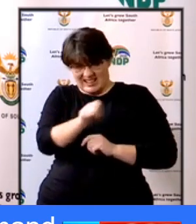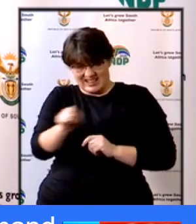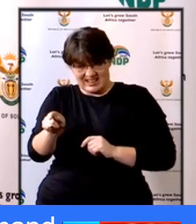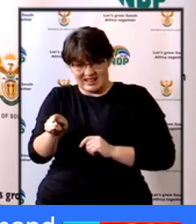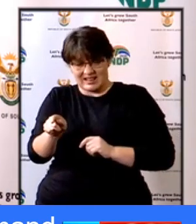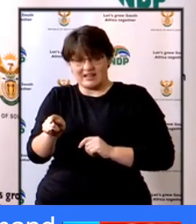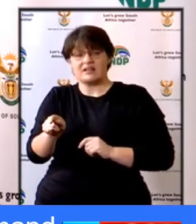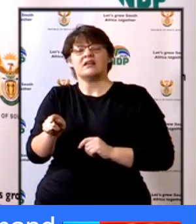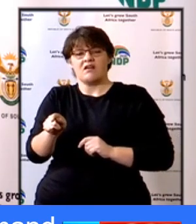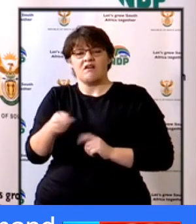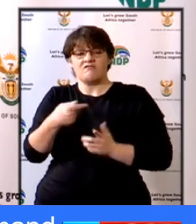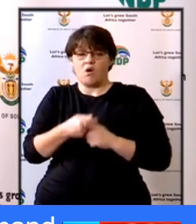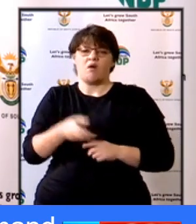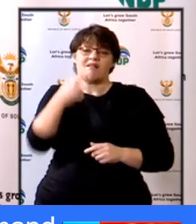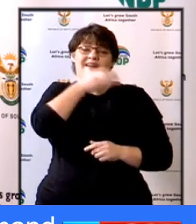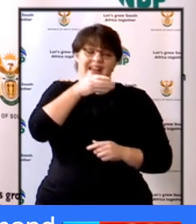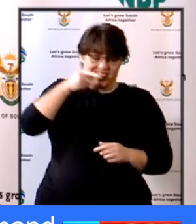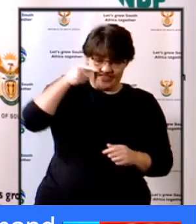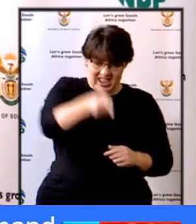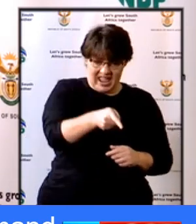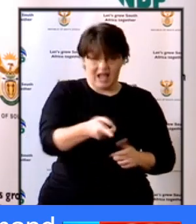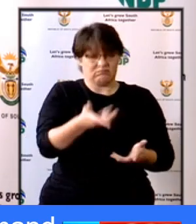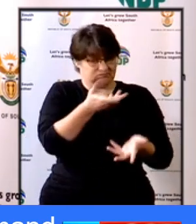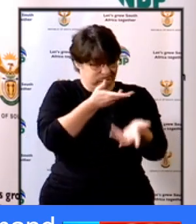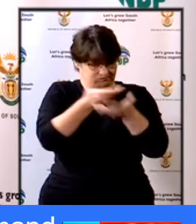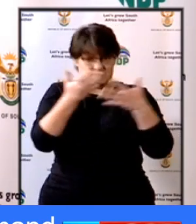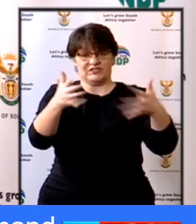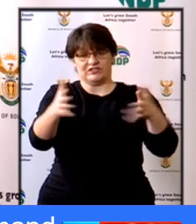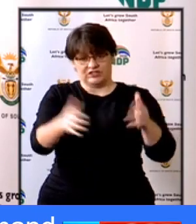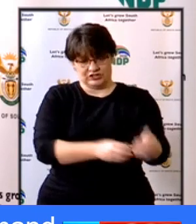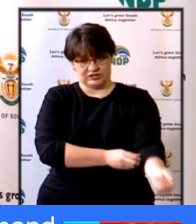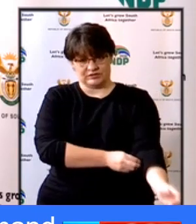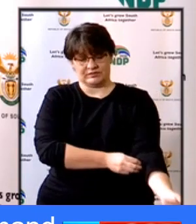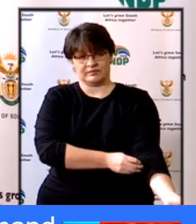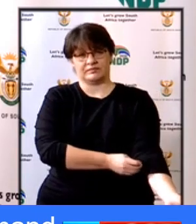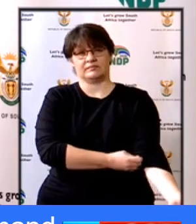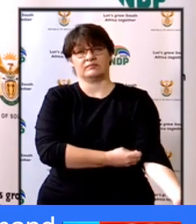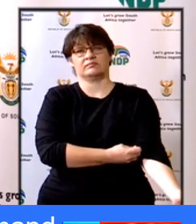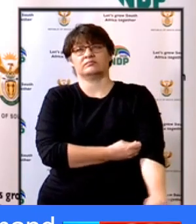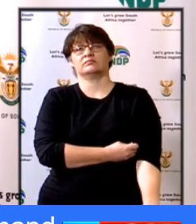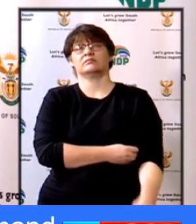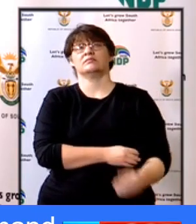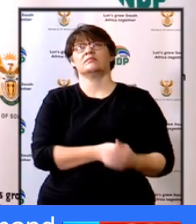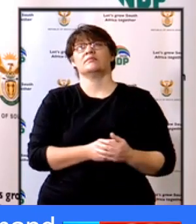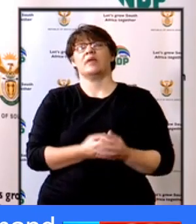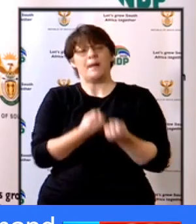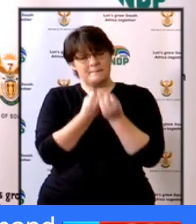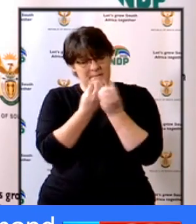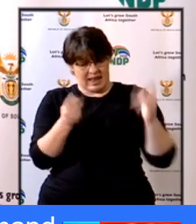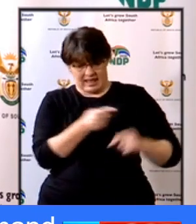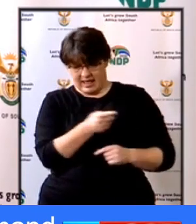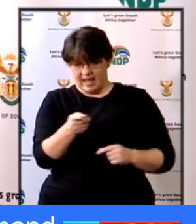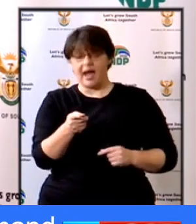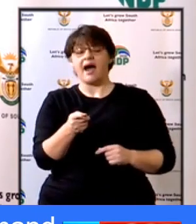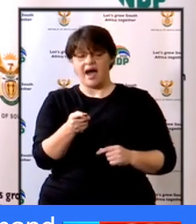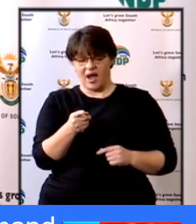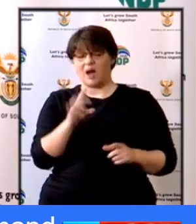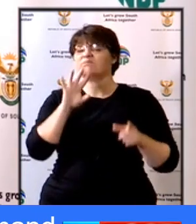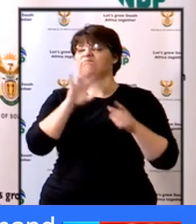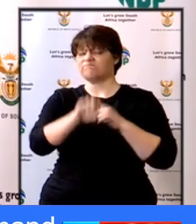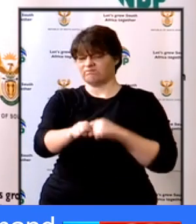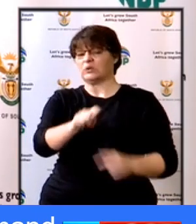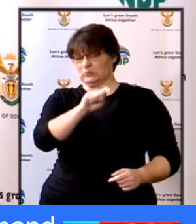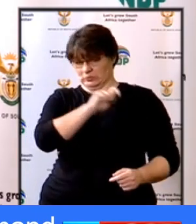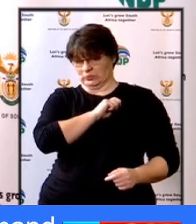their premises, for consumption on their premises. And many of the players recognized that government's concerns